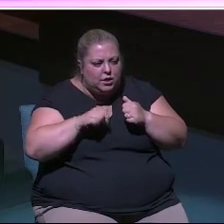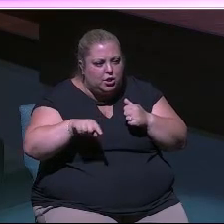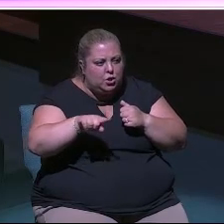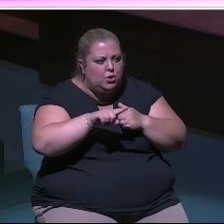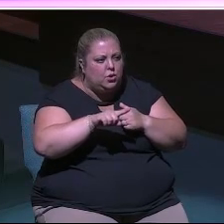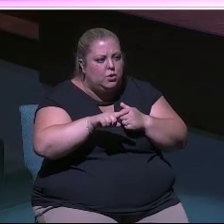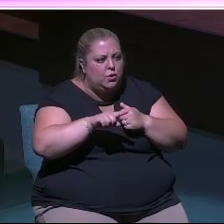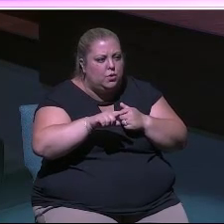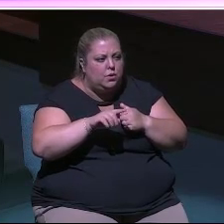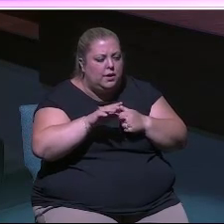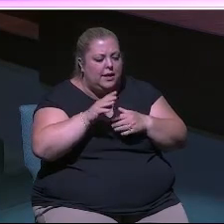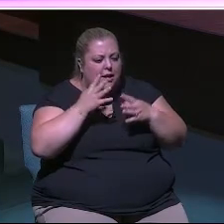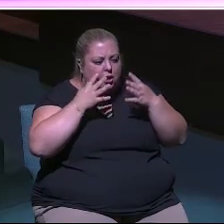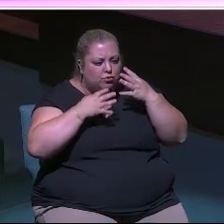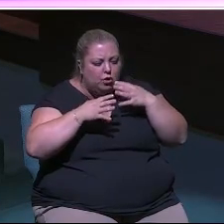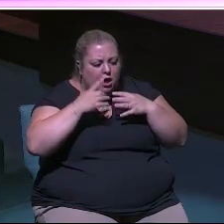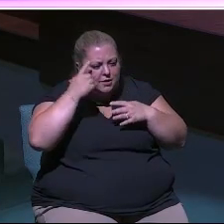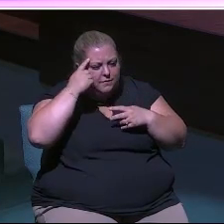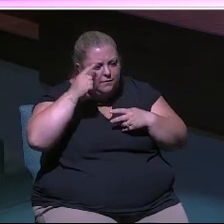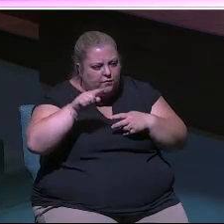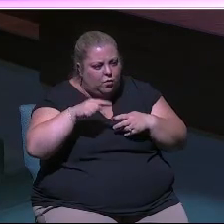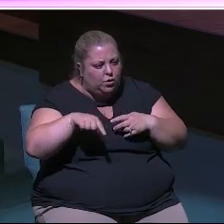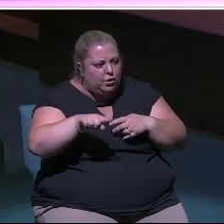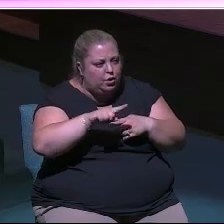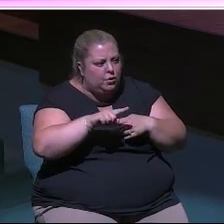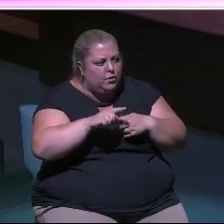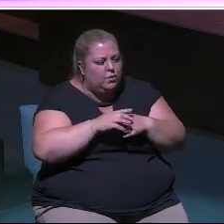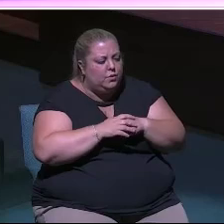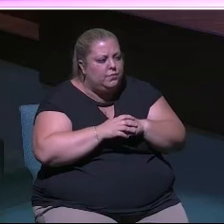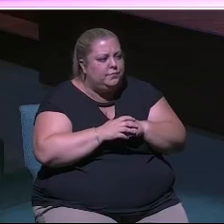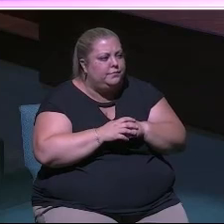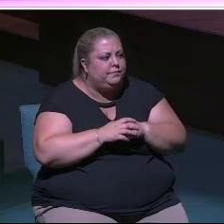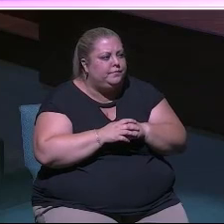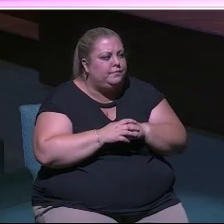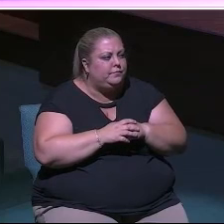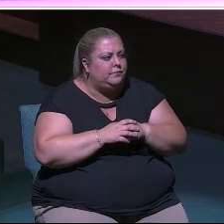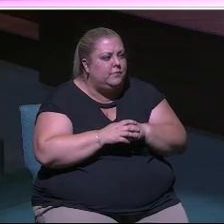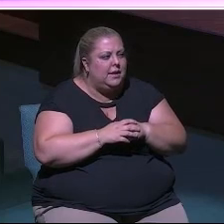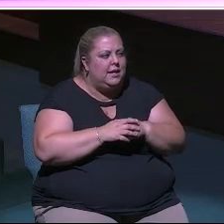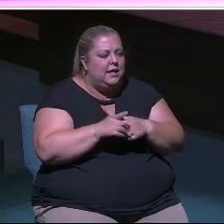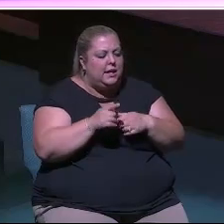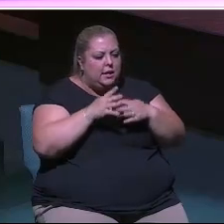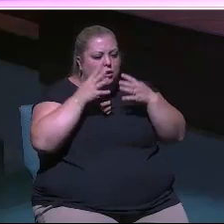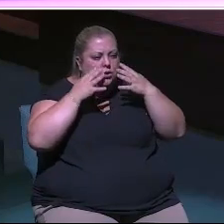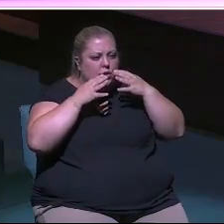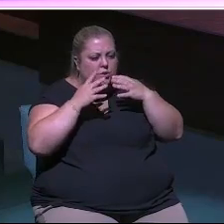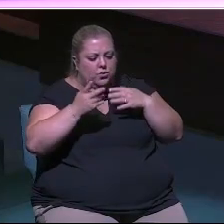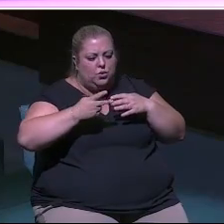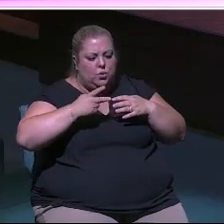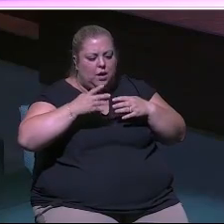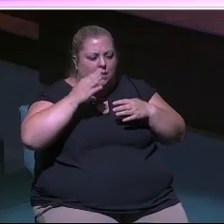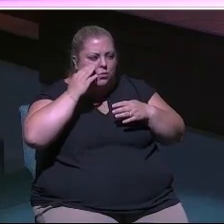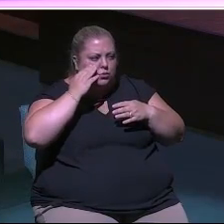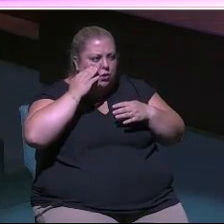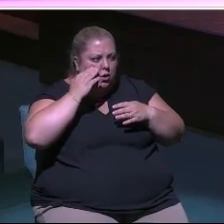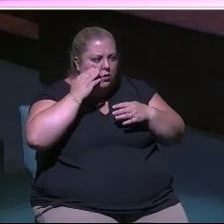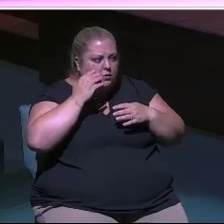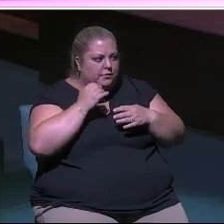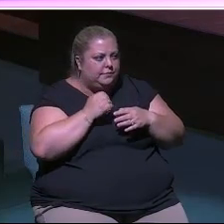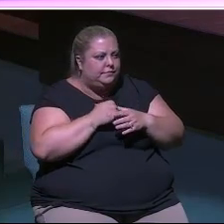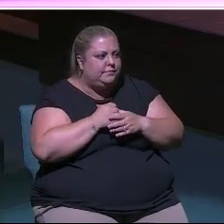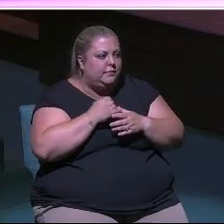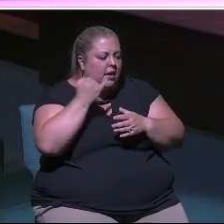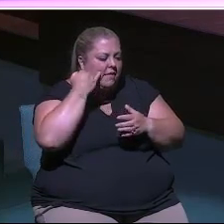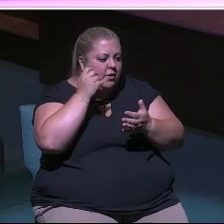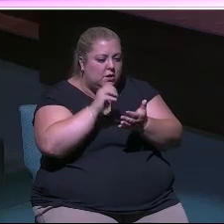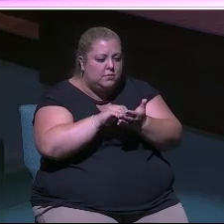he weeps for you. He weeps so that you and I will know. Mourning, listen, if you're taking notes, remember